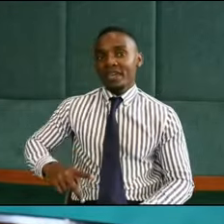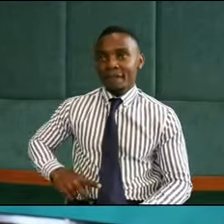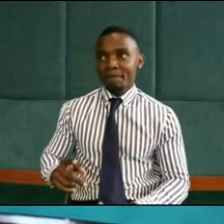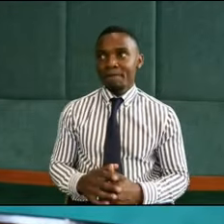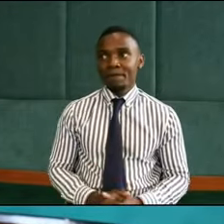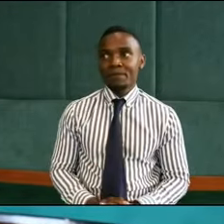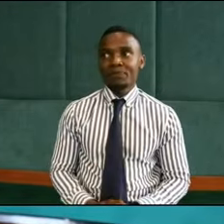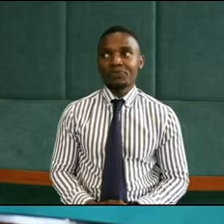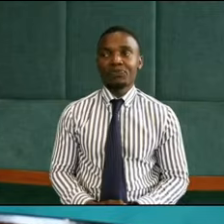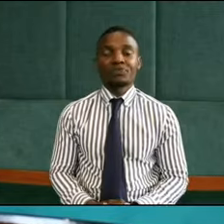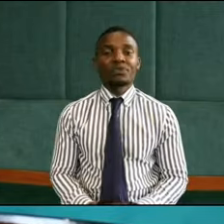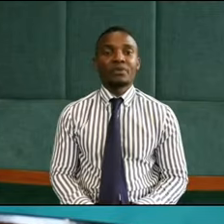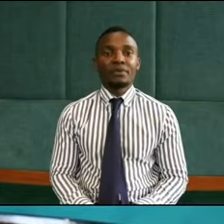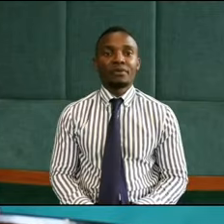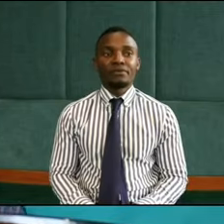that he carried.